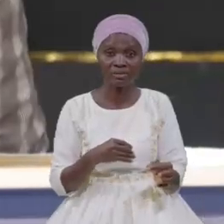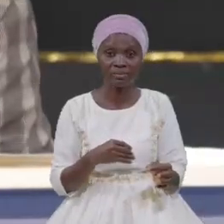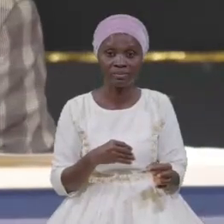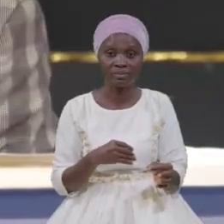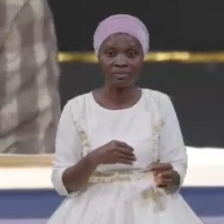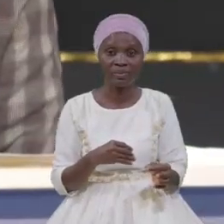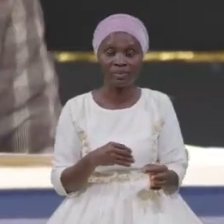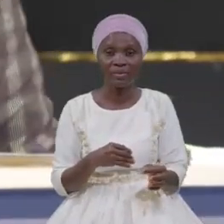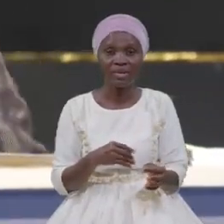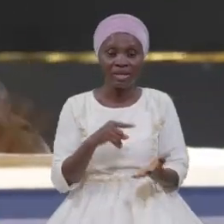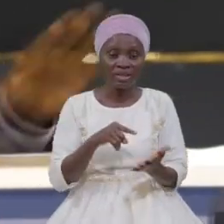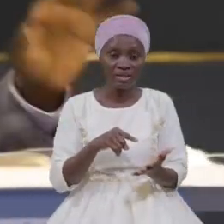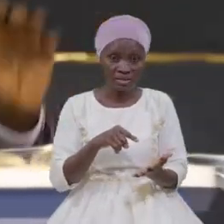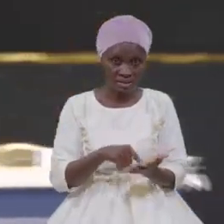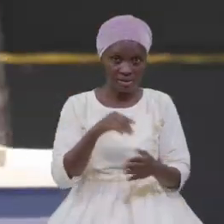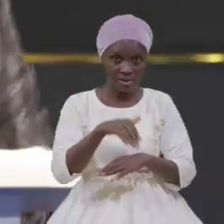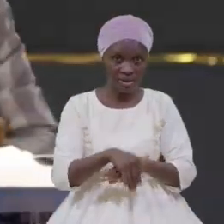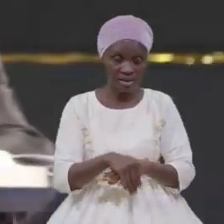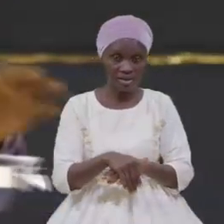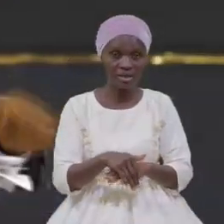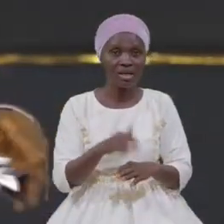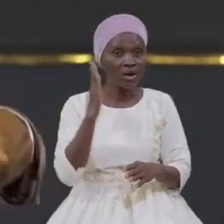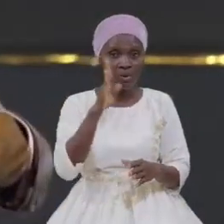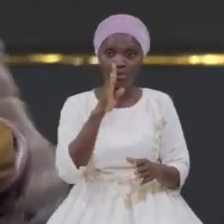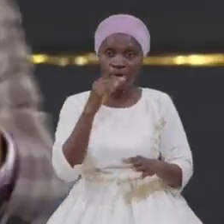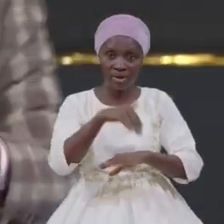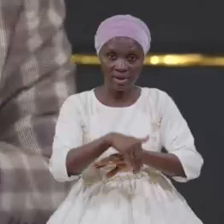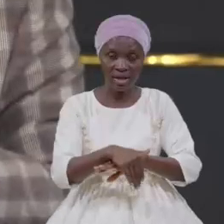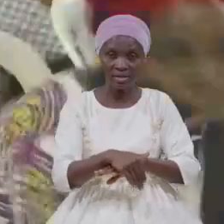will bring that salvation to you.